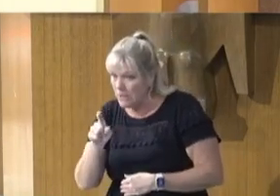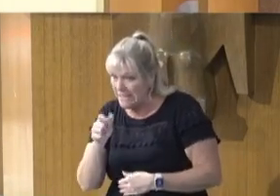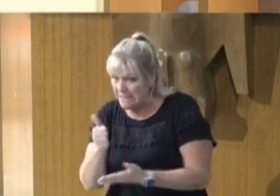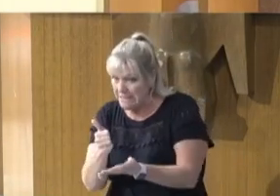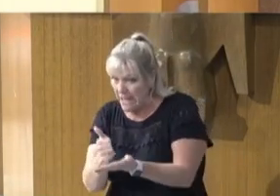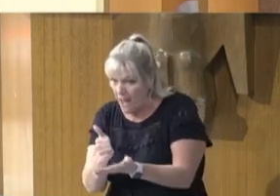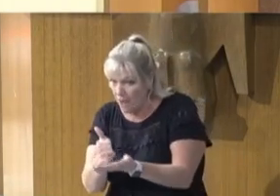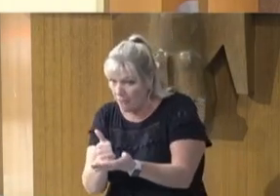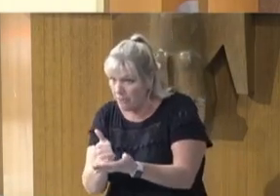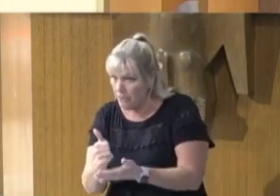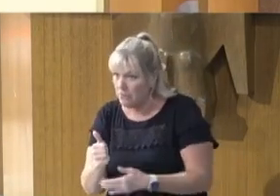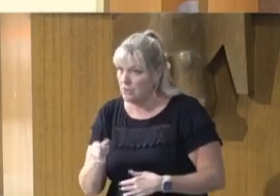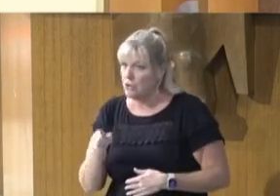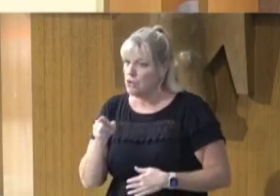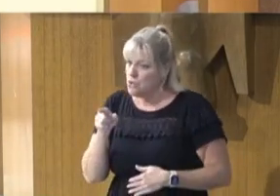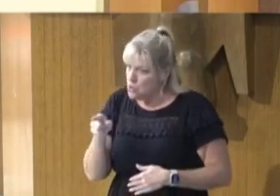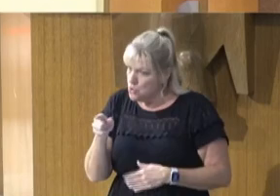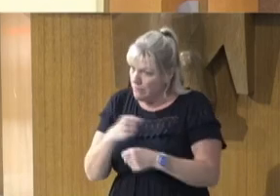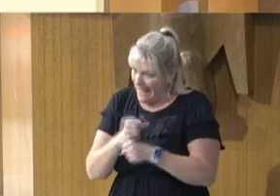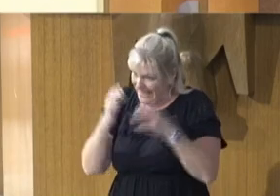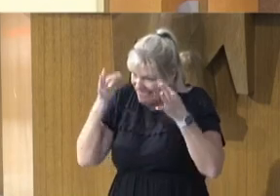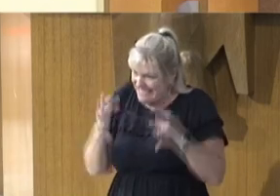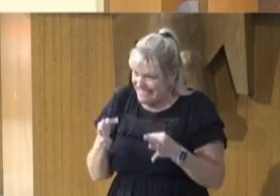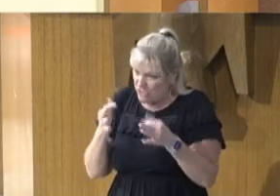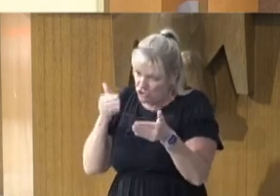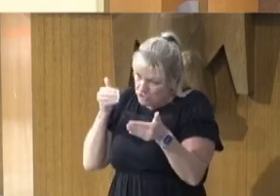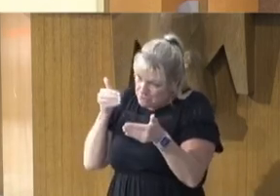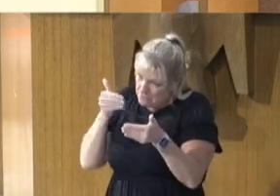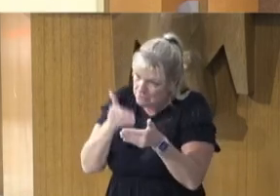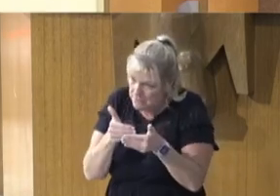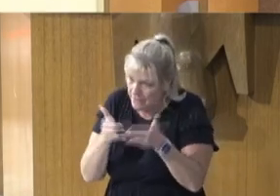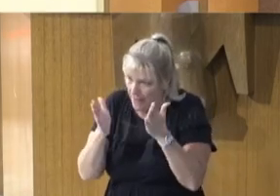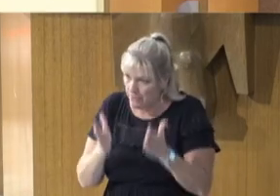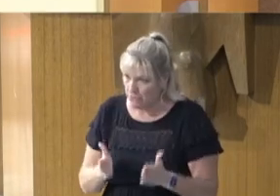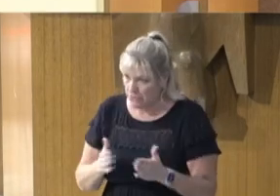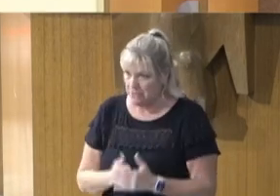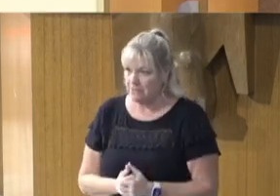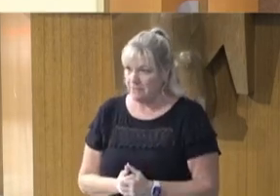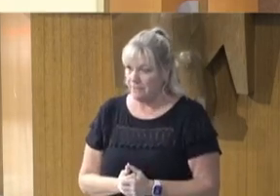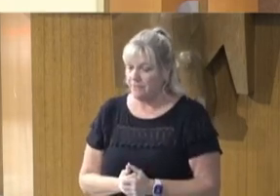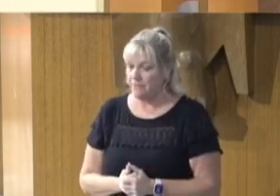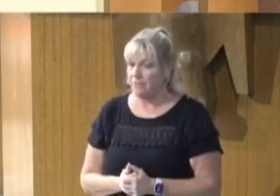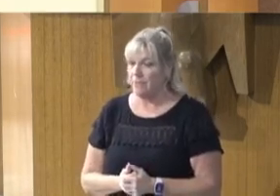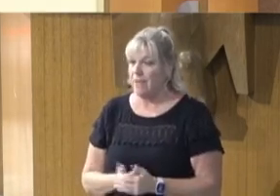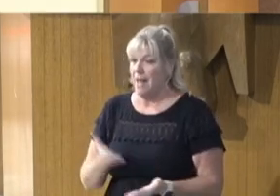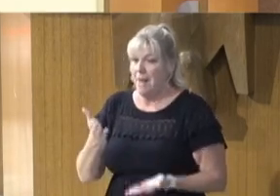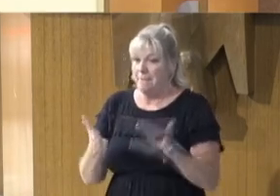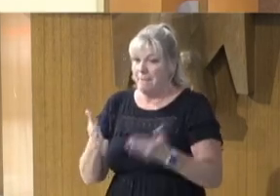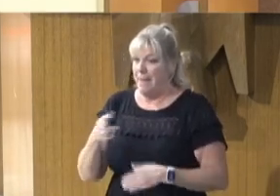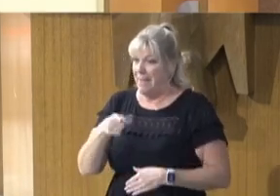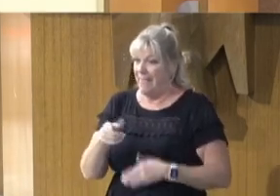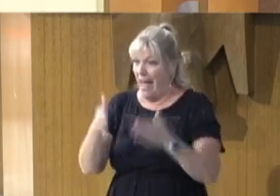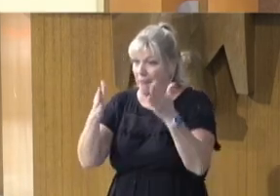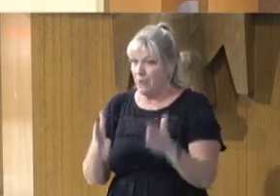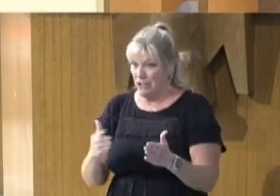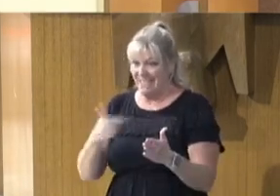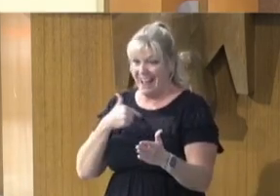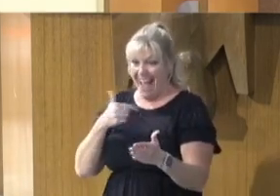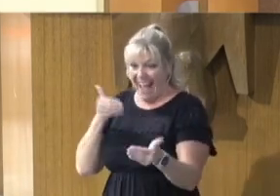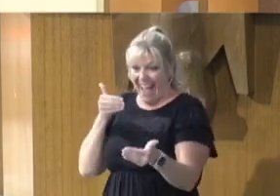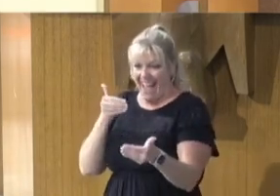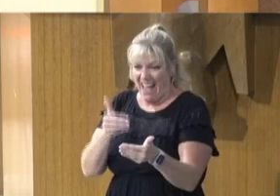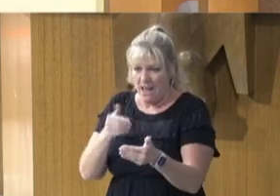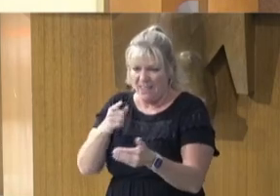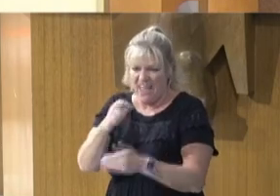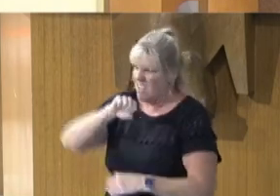choose to get closer to. Your neighbor is someone who may even resist your help and to whom